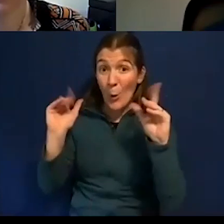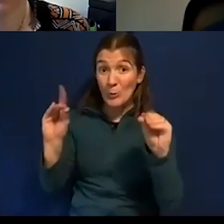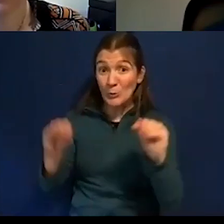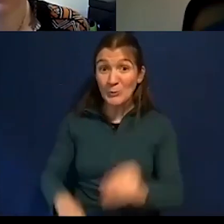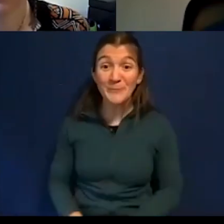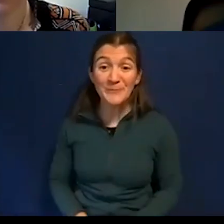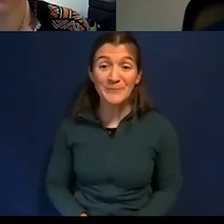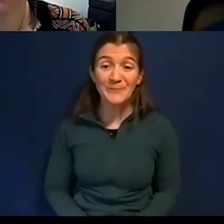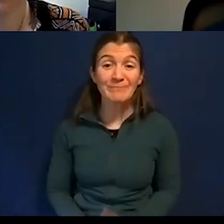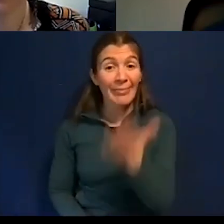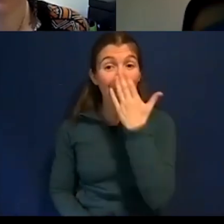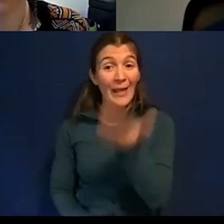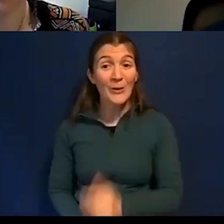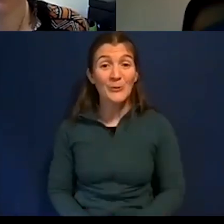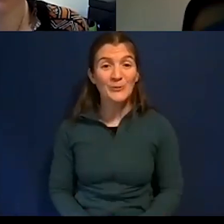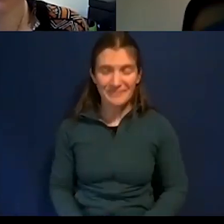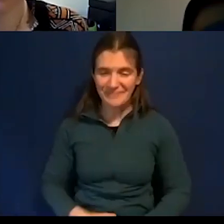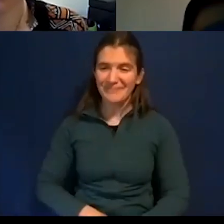that. Thank you.